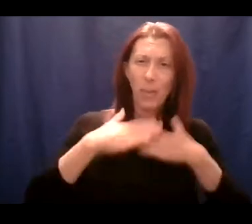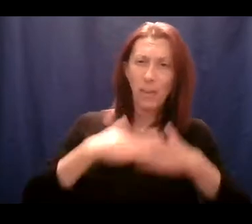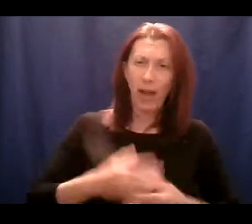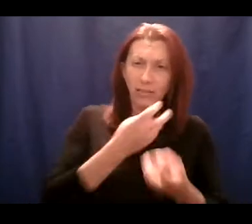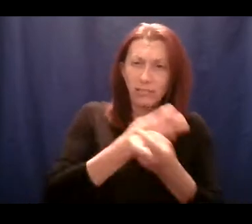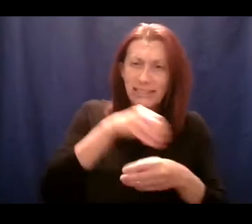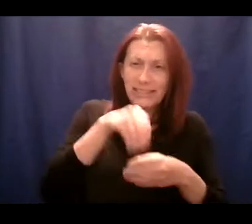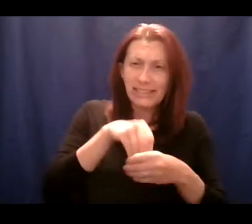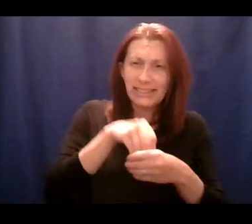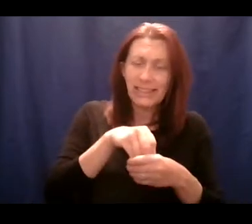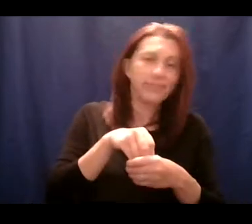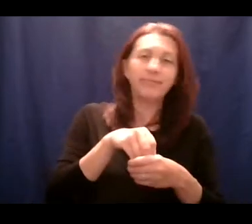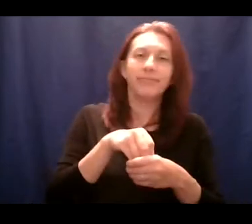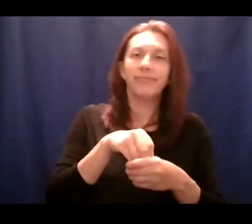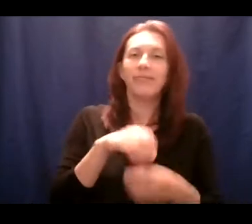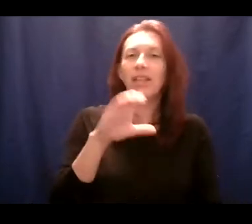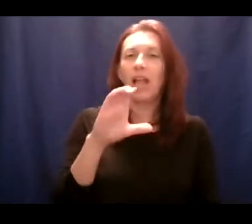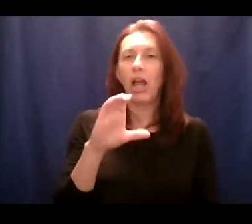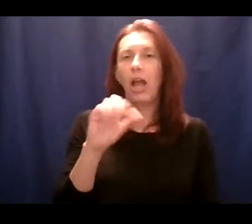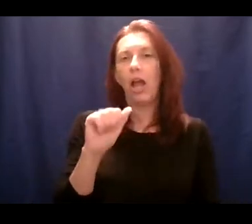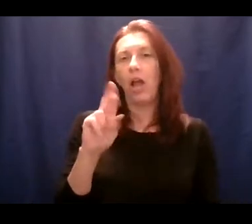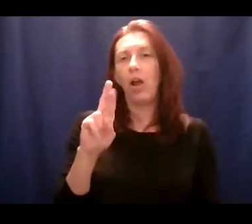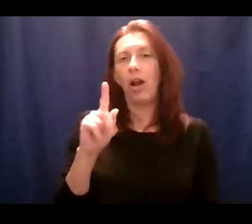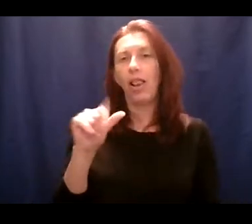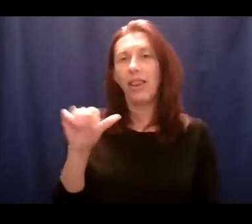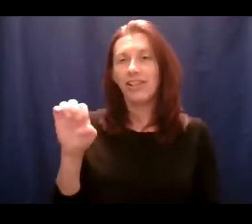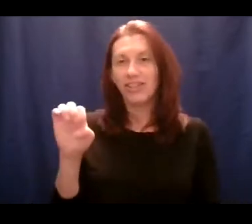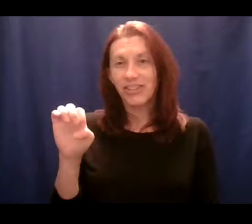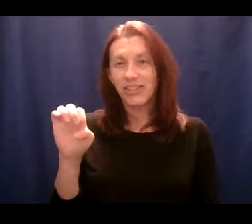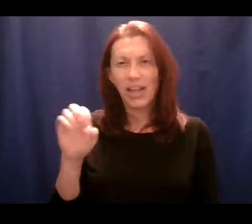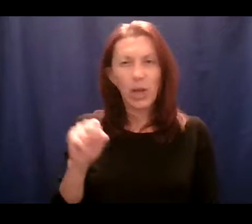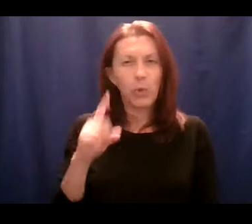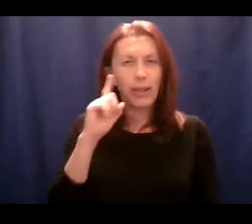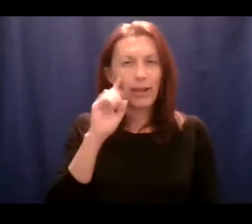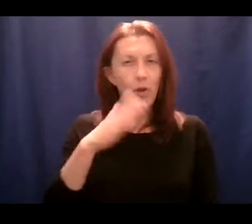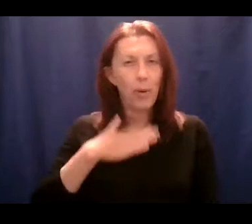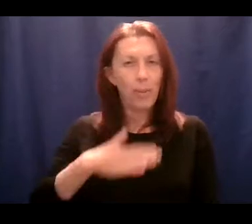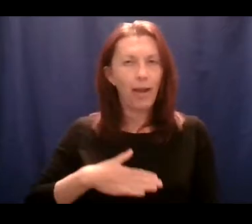of cartilage. Can you think of some things on your body that have cartilage in it?